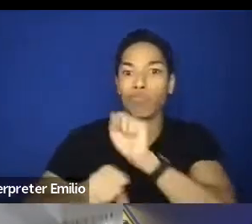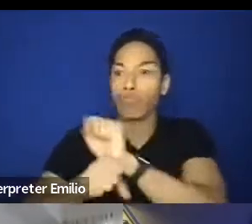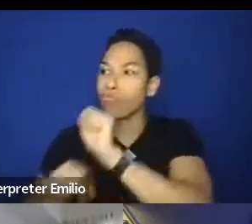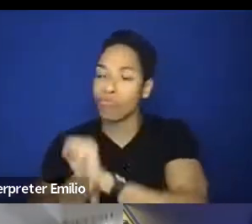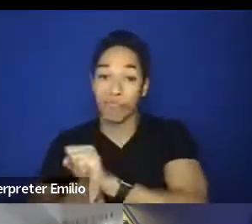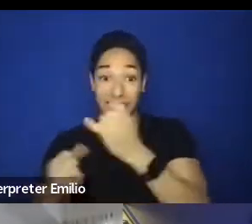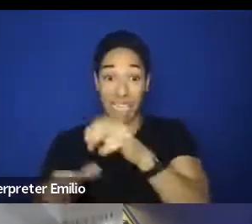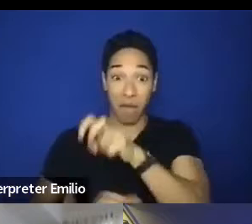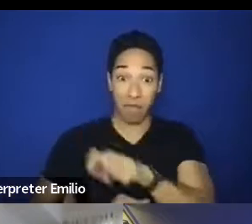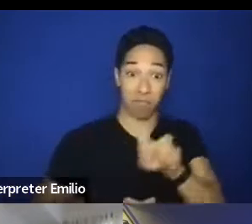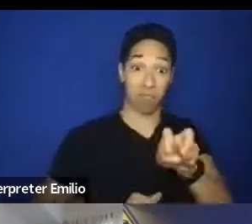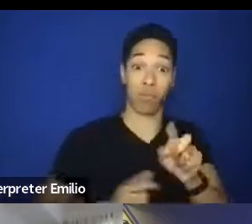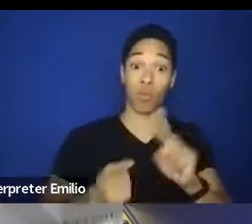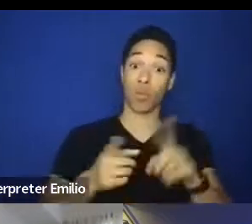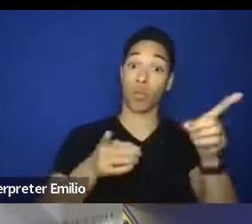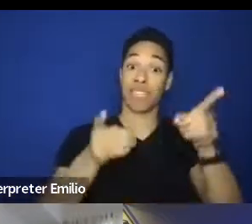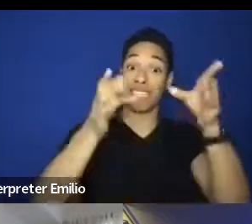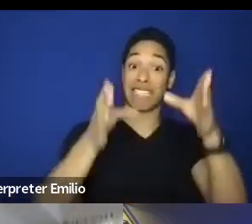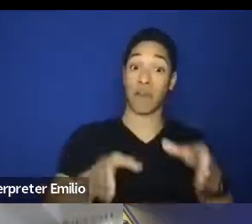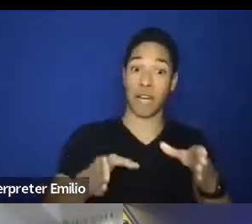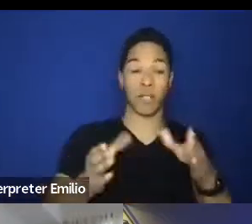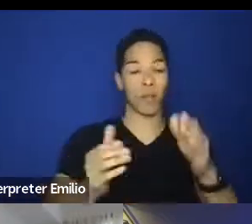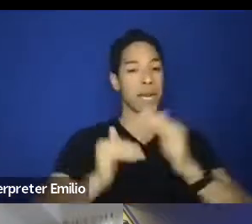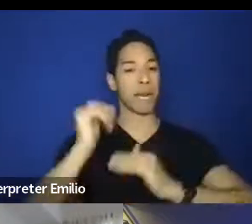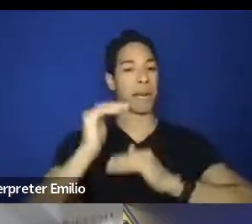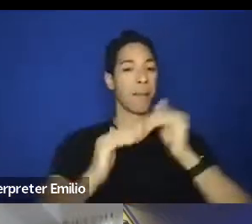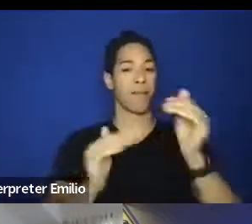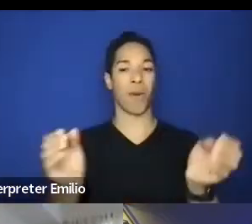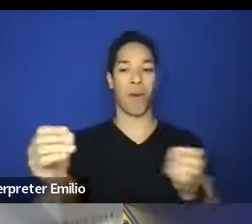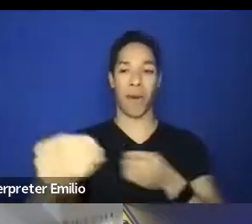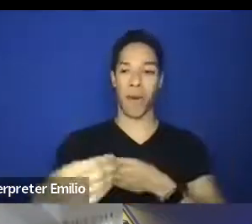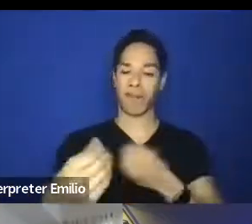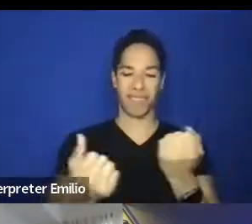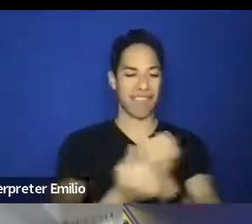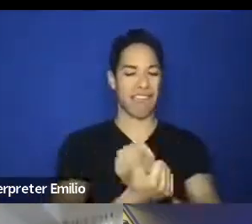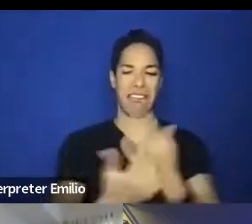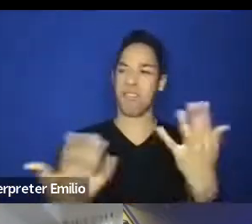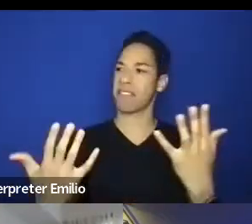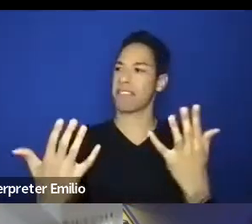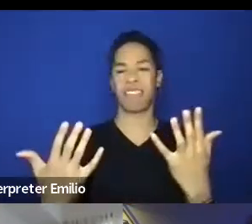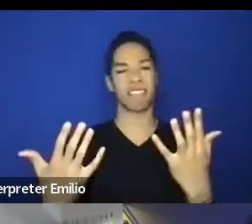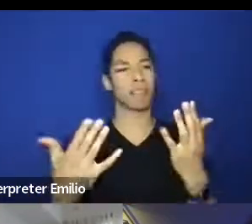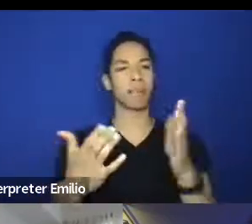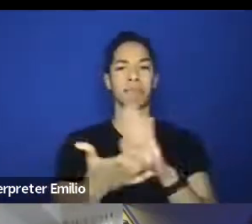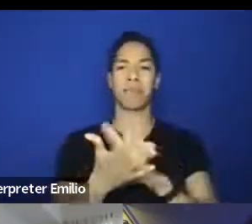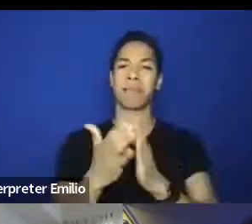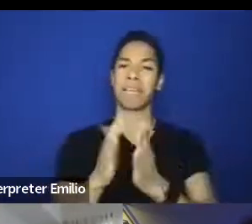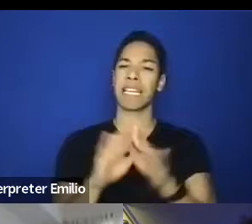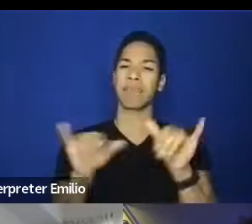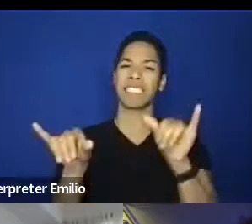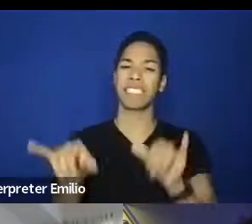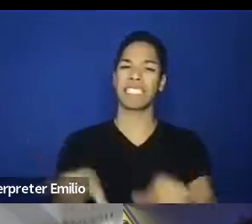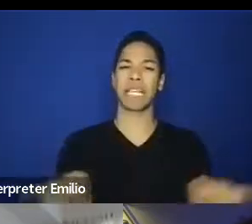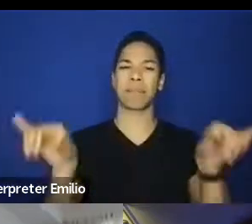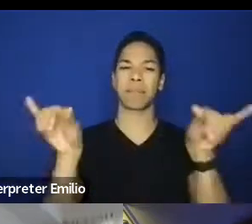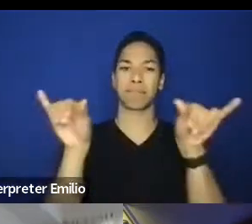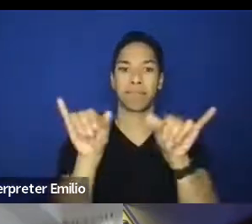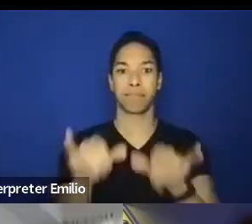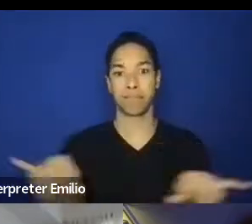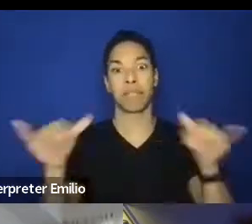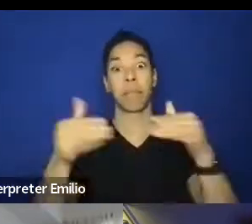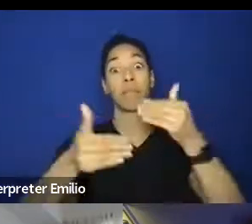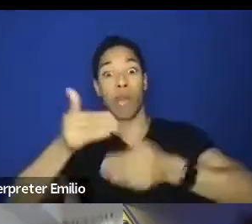in the the comfort of an office, where everything sort of starts becoming the same process. It's over and over